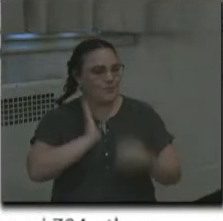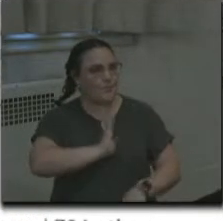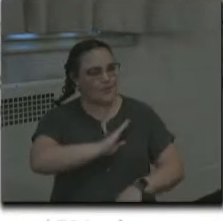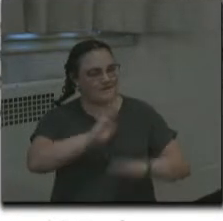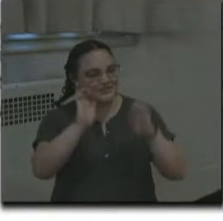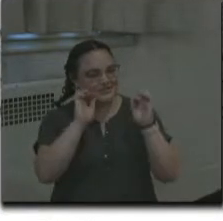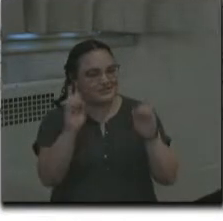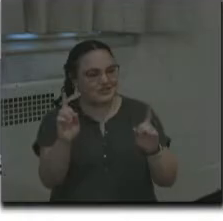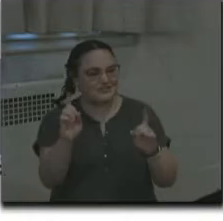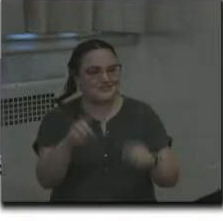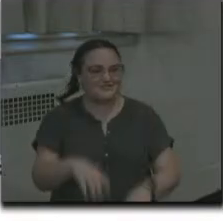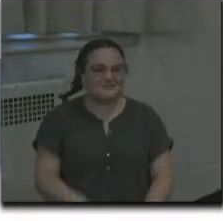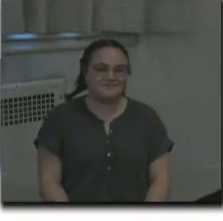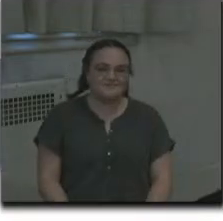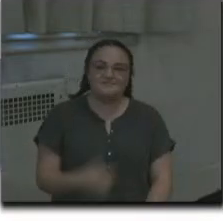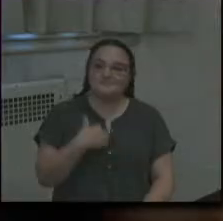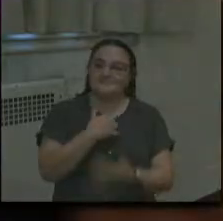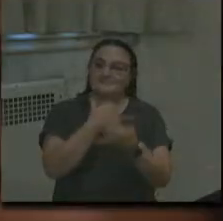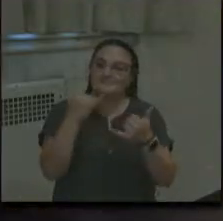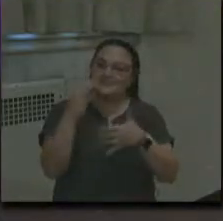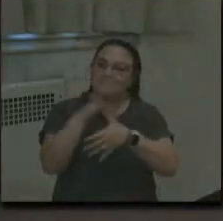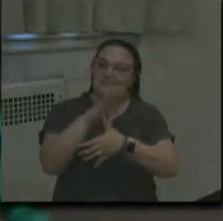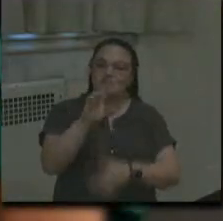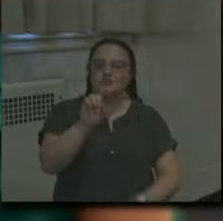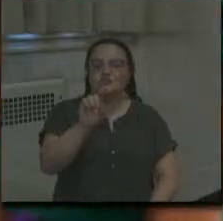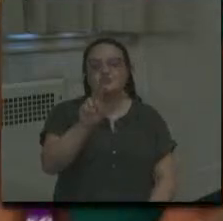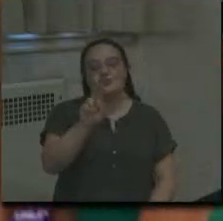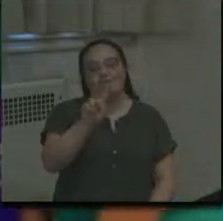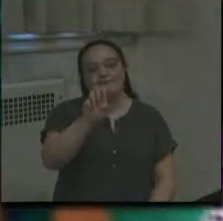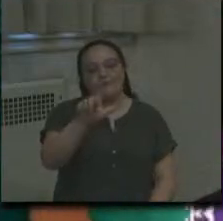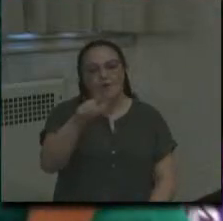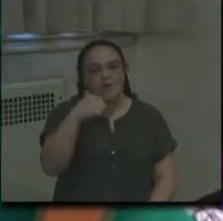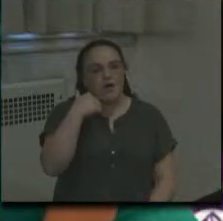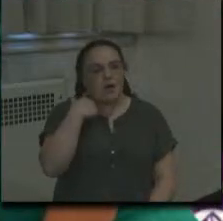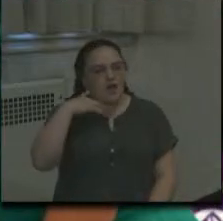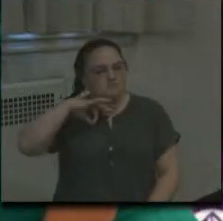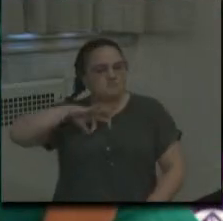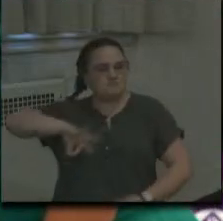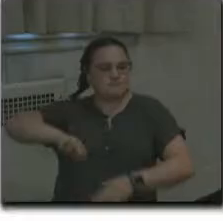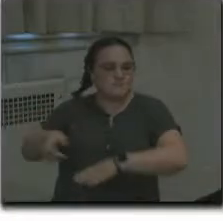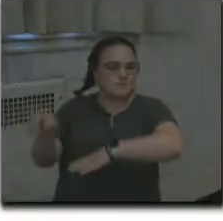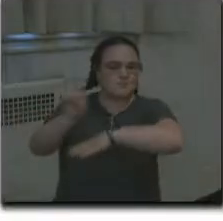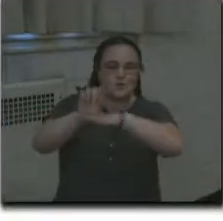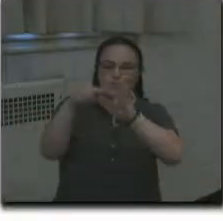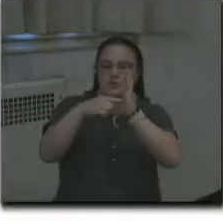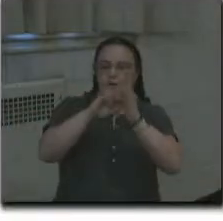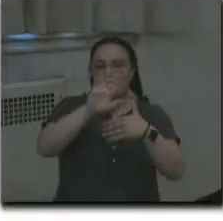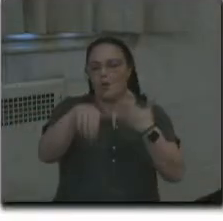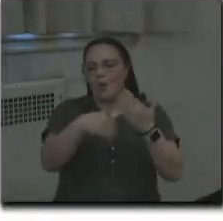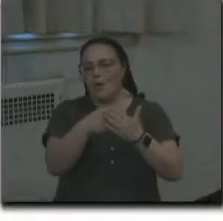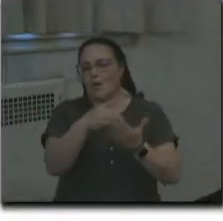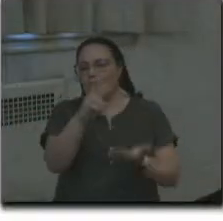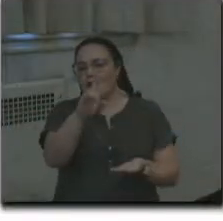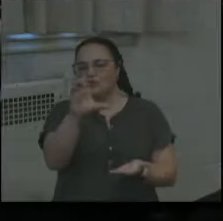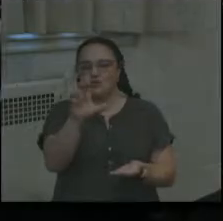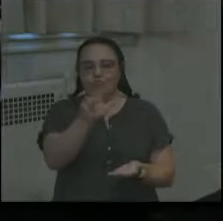known as SMILE. I'm currently a senior at Duval High School and I have the privilege of representing all 131,000